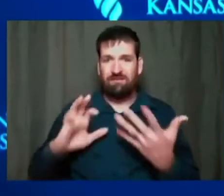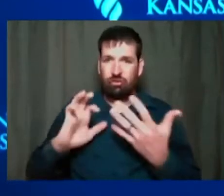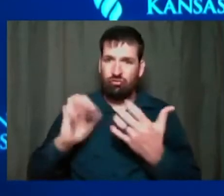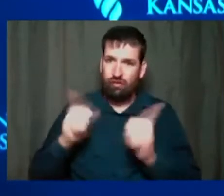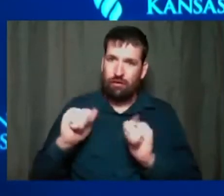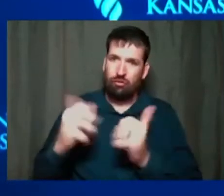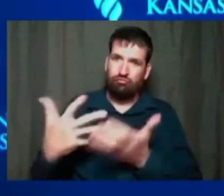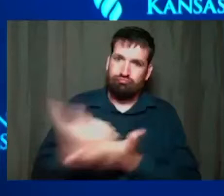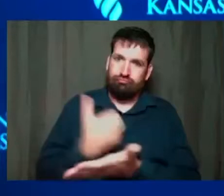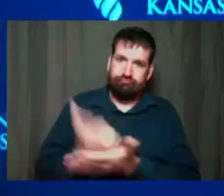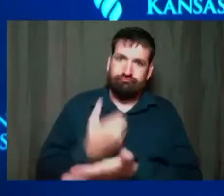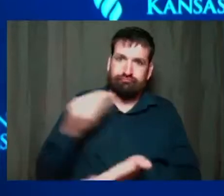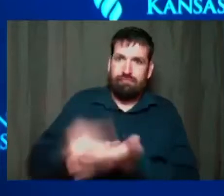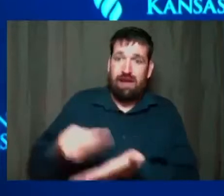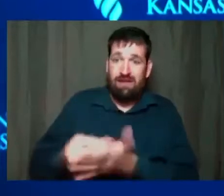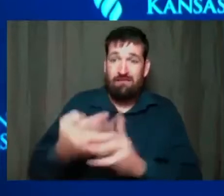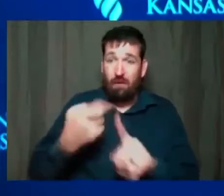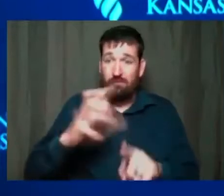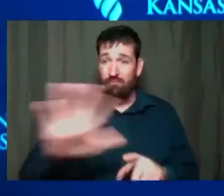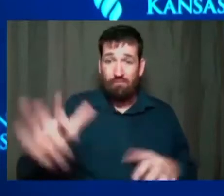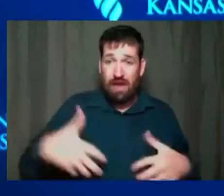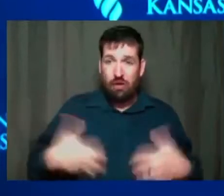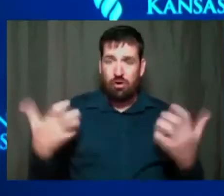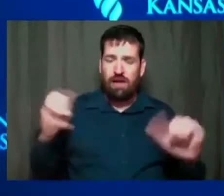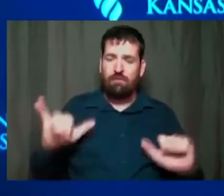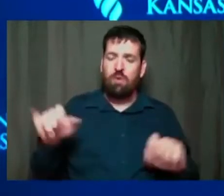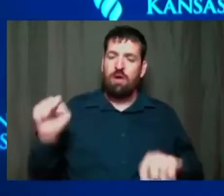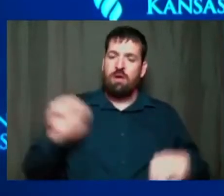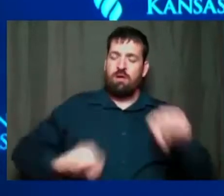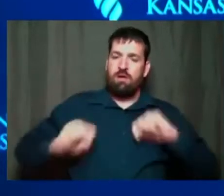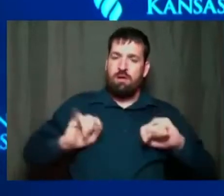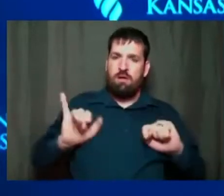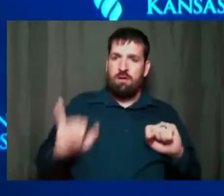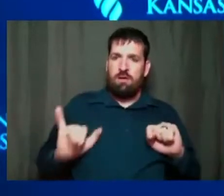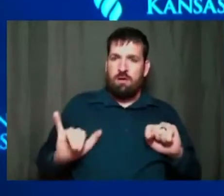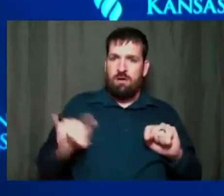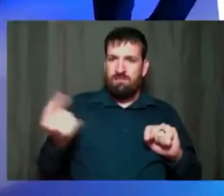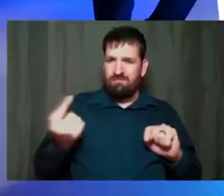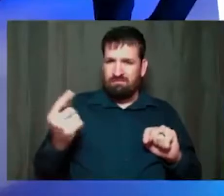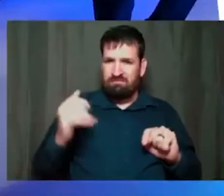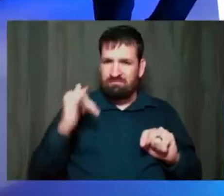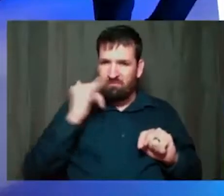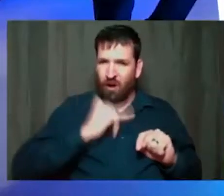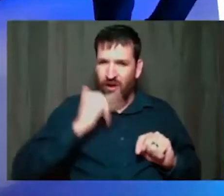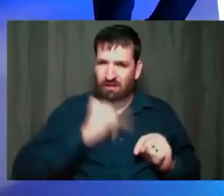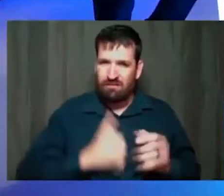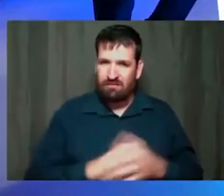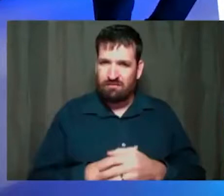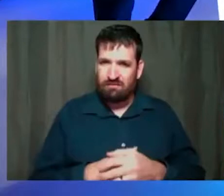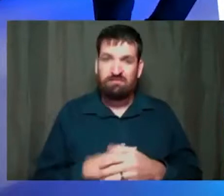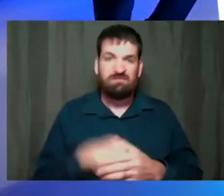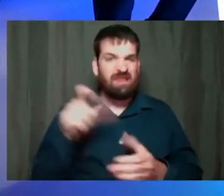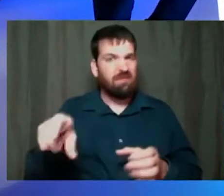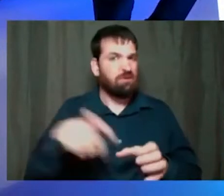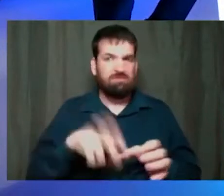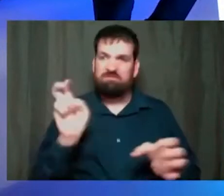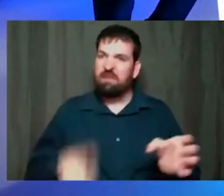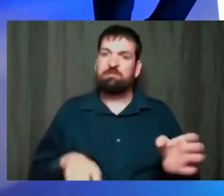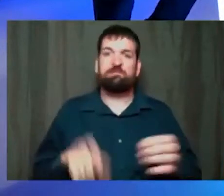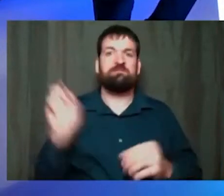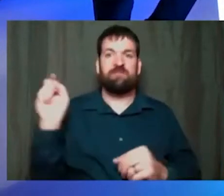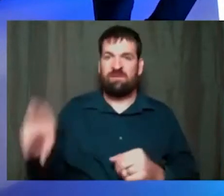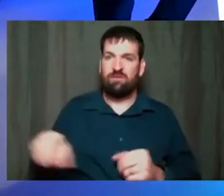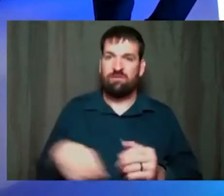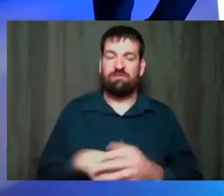and, want you and you clicking. have to step back and say, oh, there may be something wrong with that. yeah. But you got to get off of the stuff. Yeah, Well, and send a message to